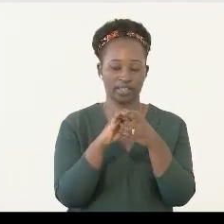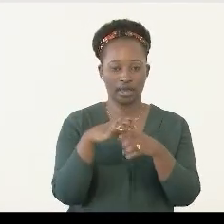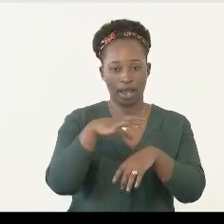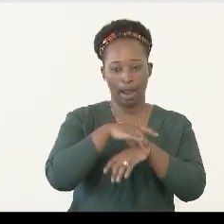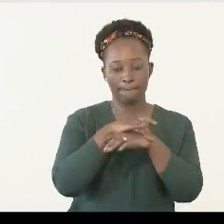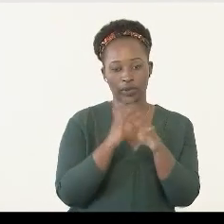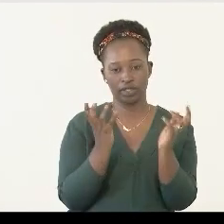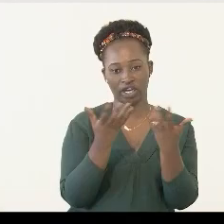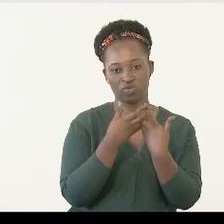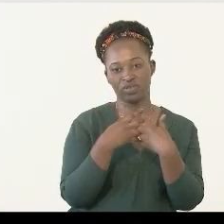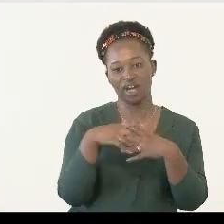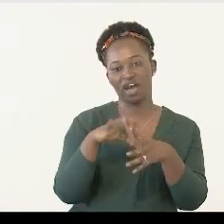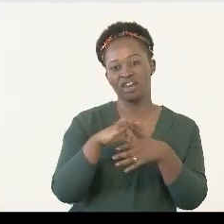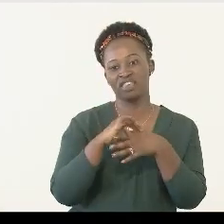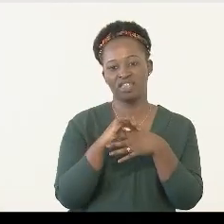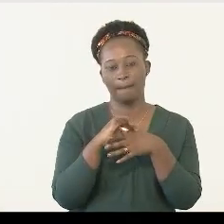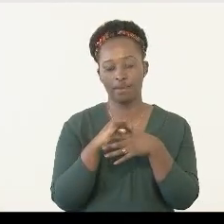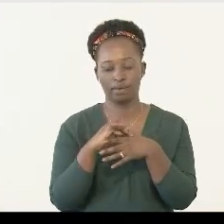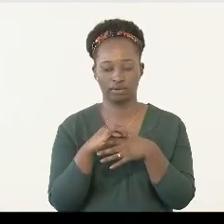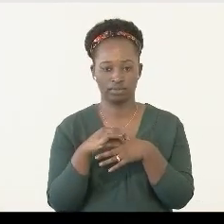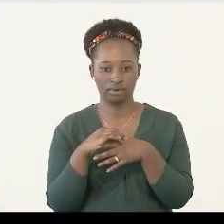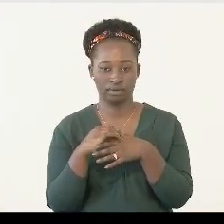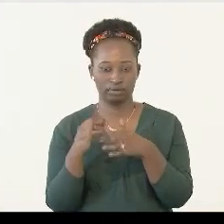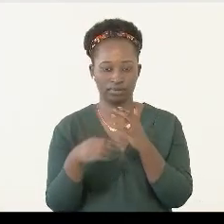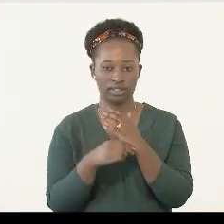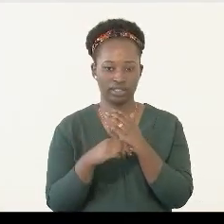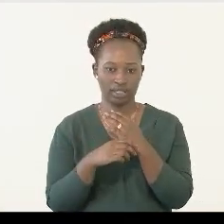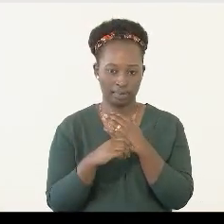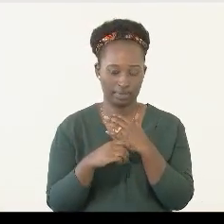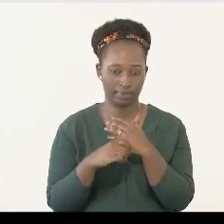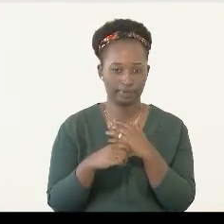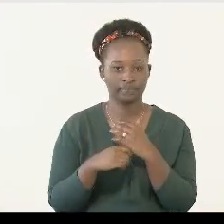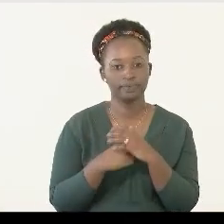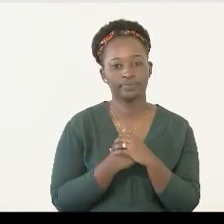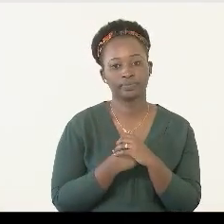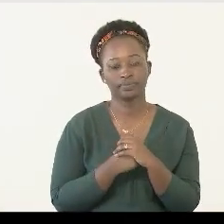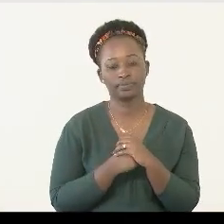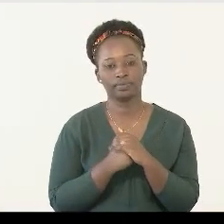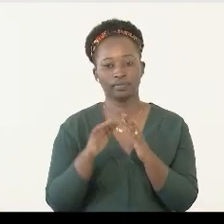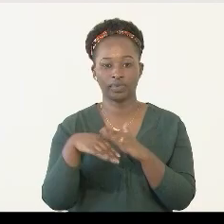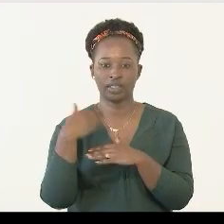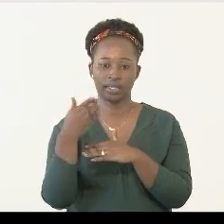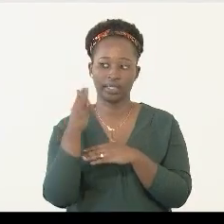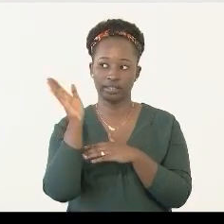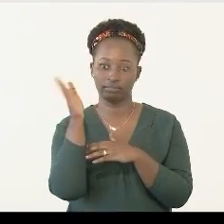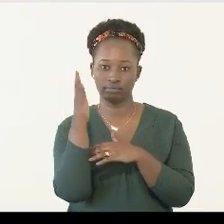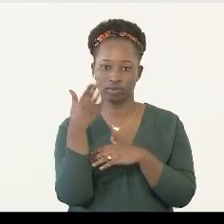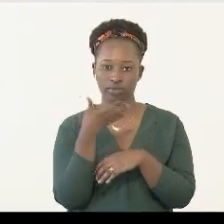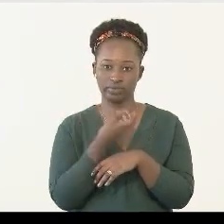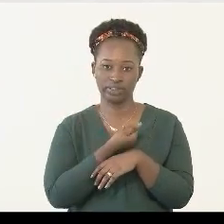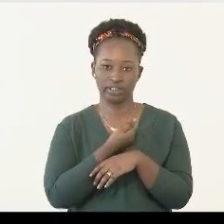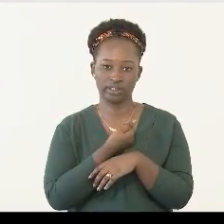a muscle. You can see this is a muscle. Tendon connects a muscle to a bone. Then here we have what we